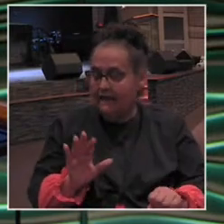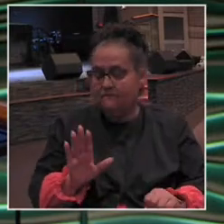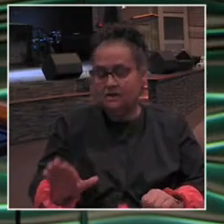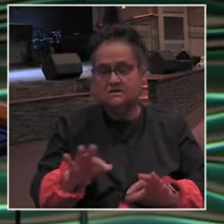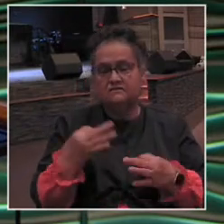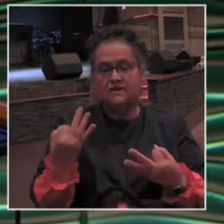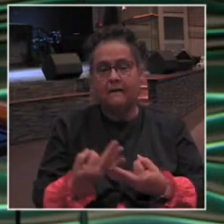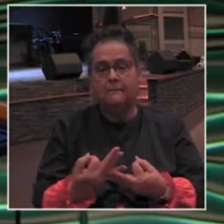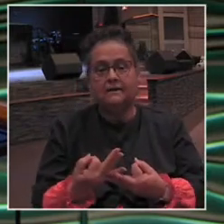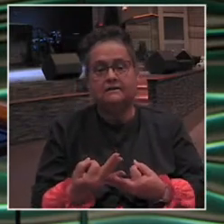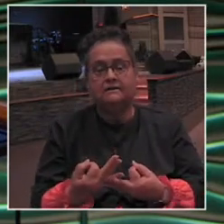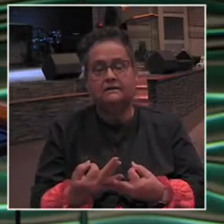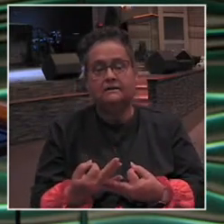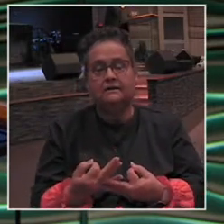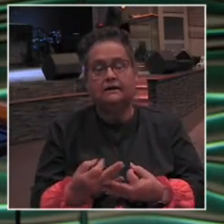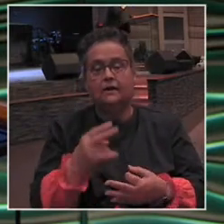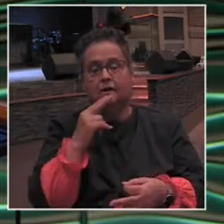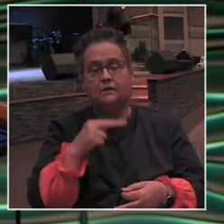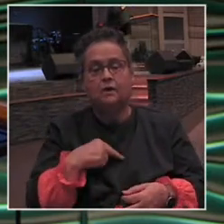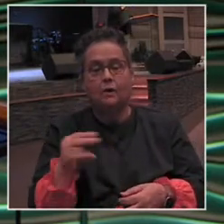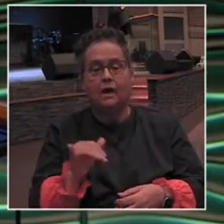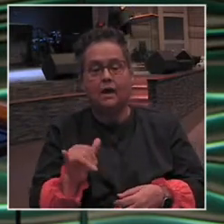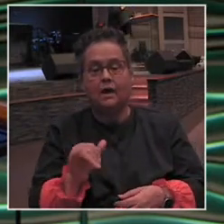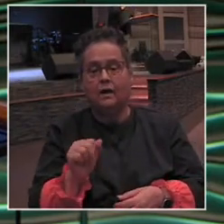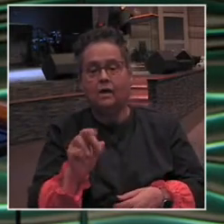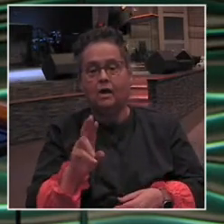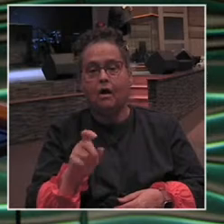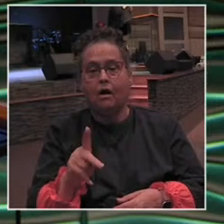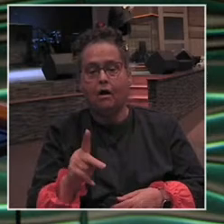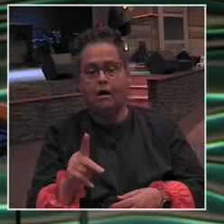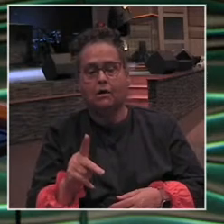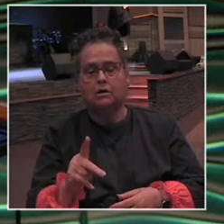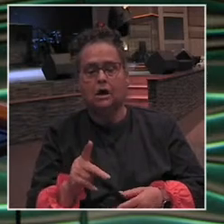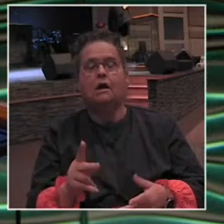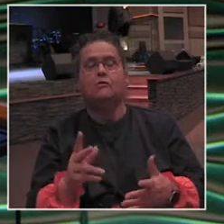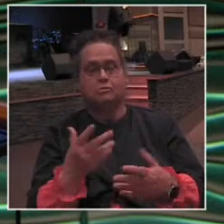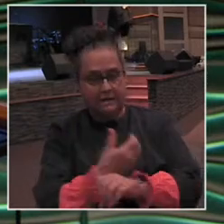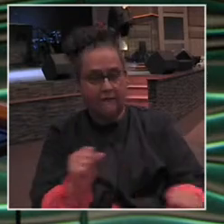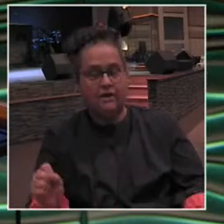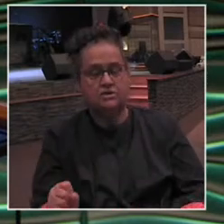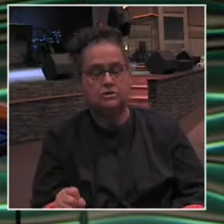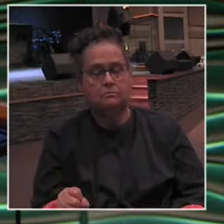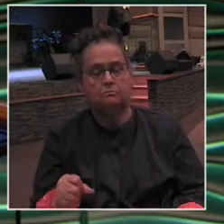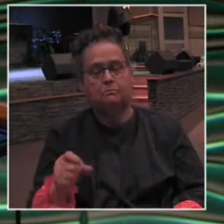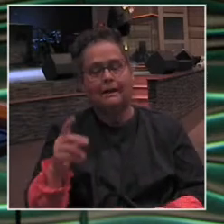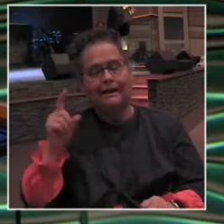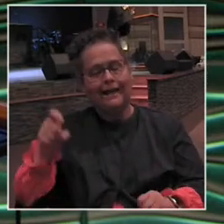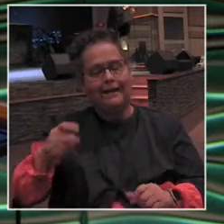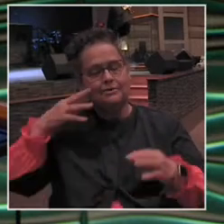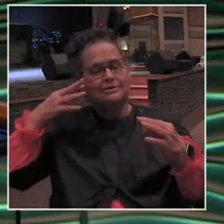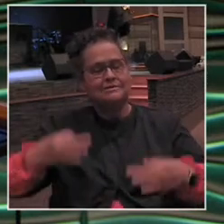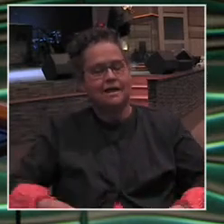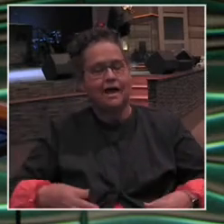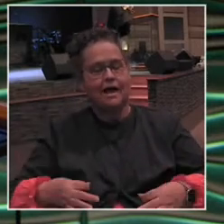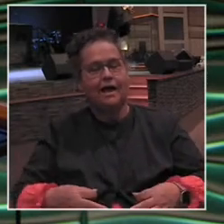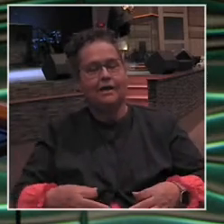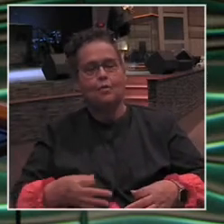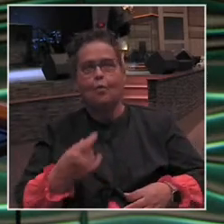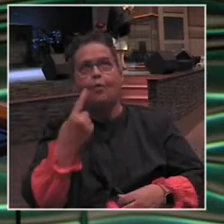It was his salvation. The ark was Noah's salvation, but Noah had to choose to get into the boat. Noah had to choose